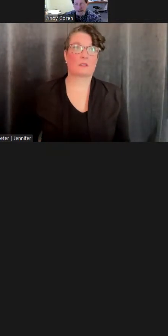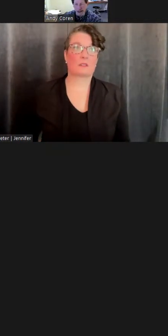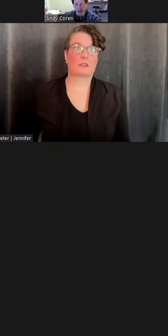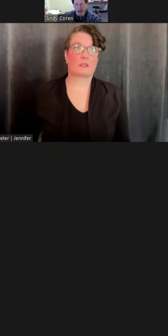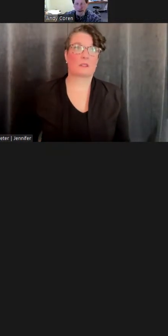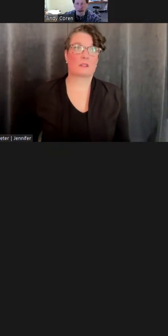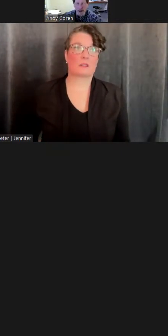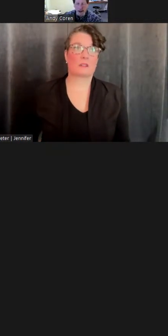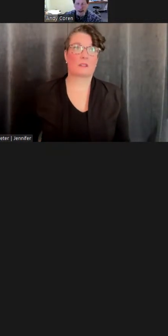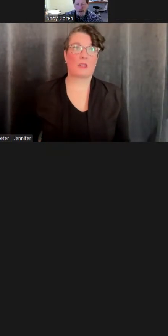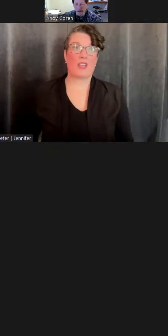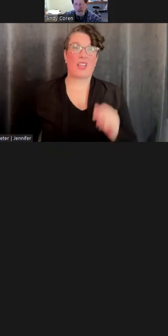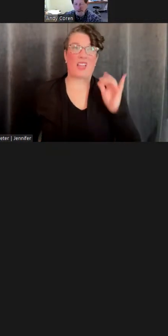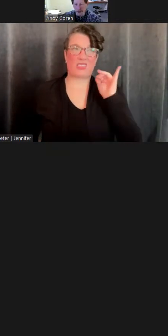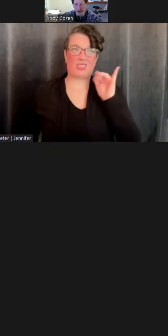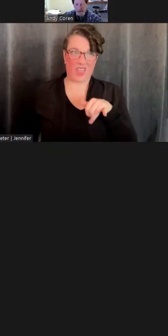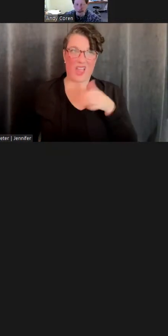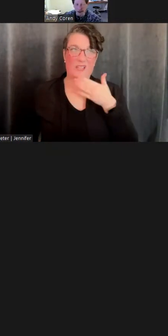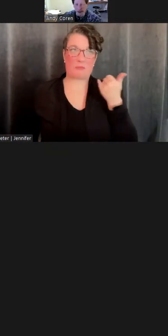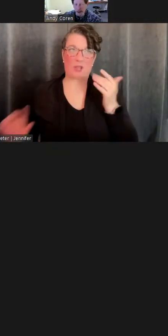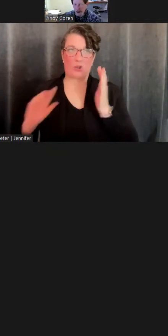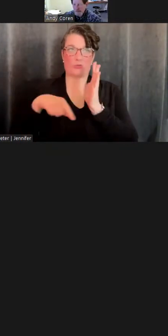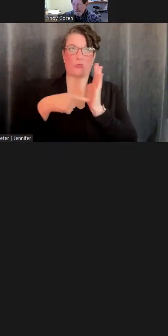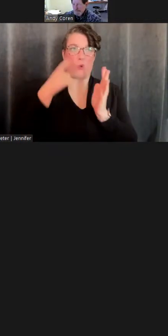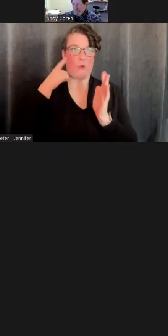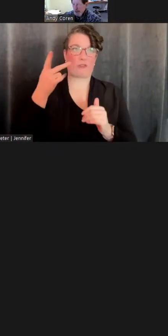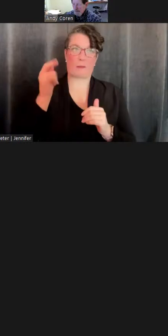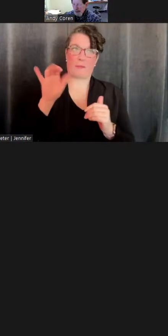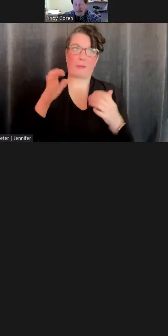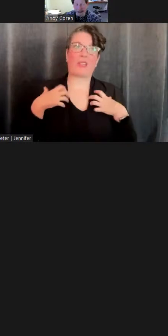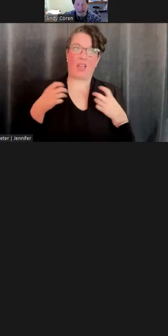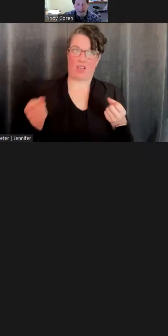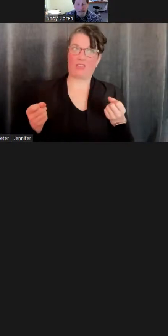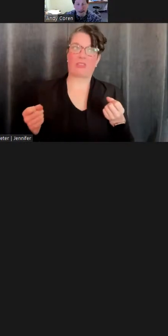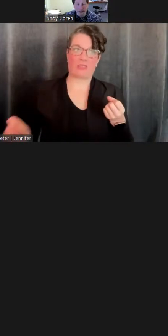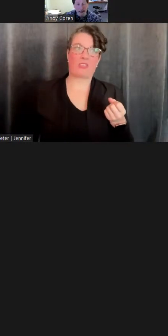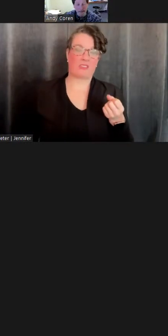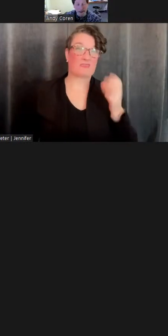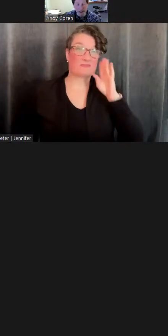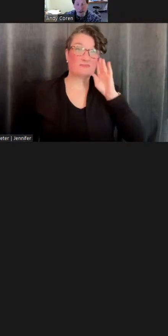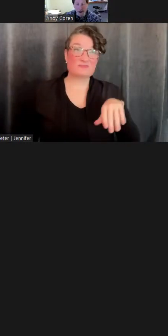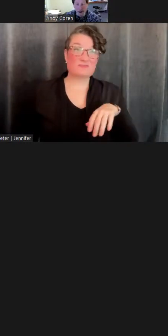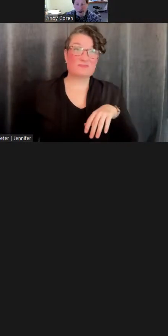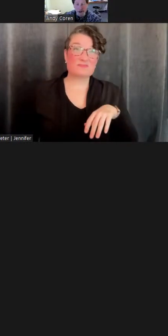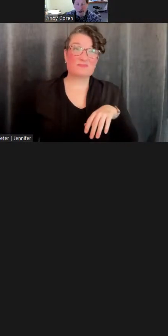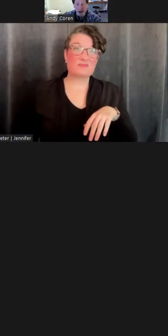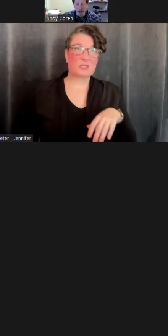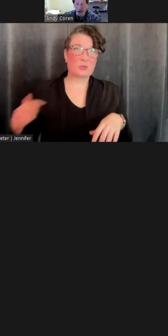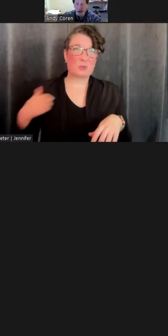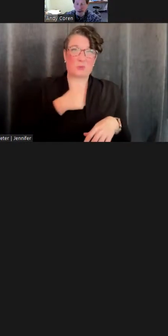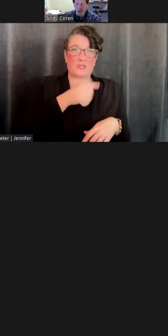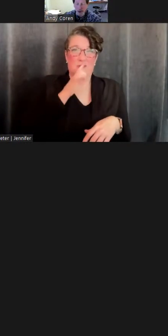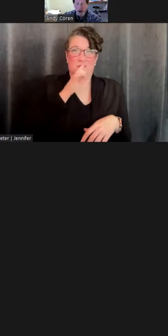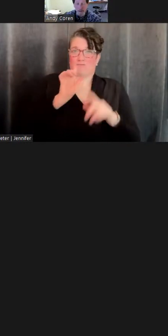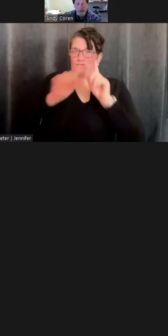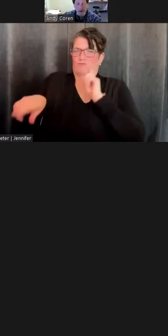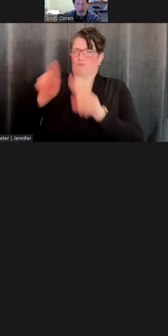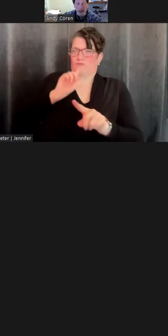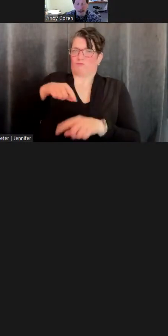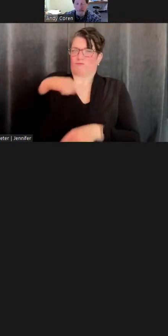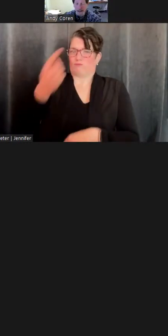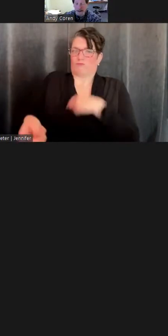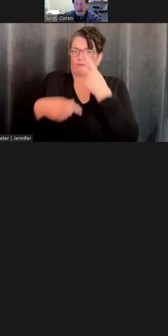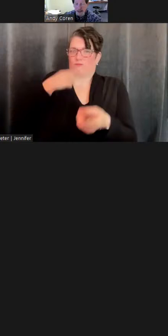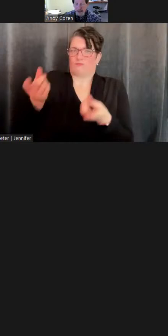of public health. None of us like to be mandating and telling people what to do that they don't want to do. We want to